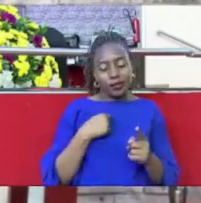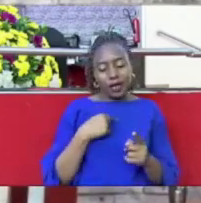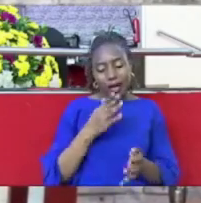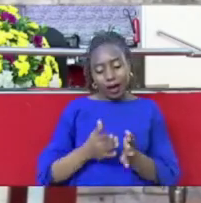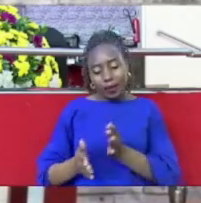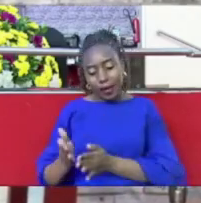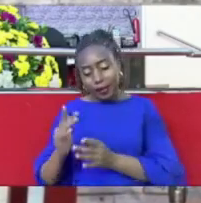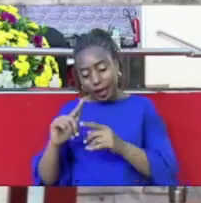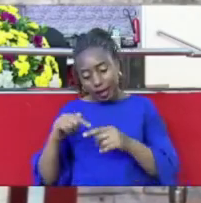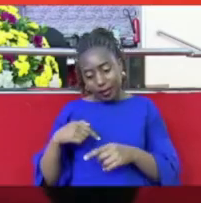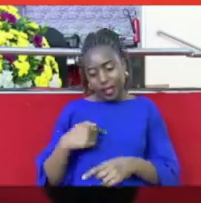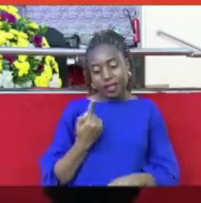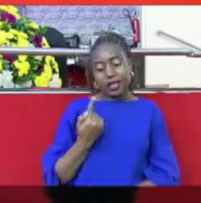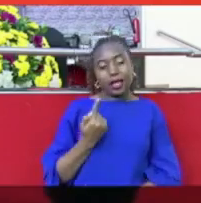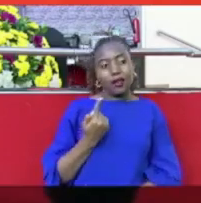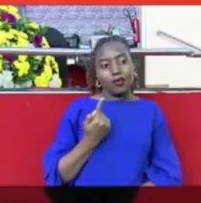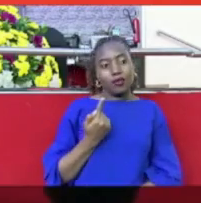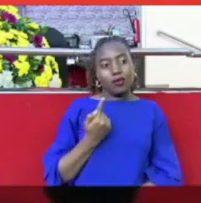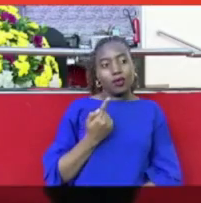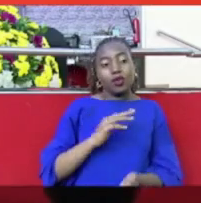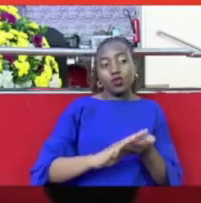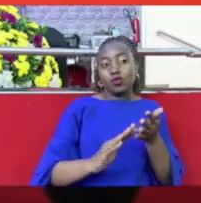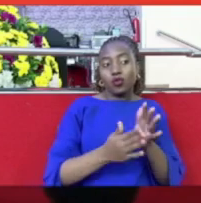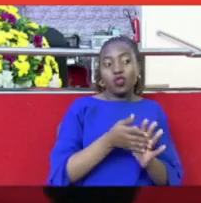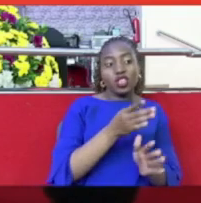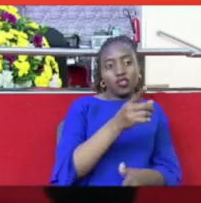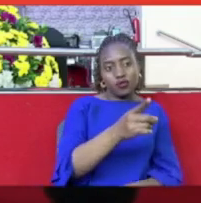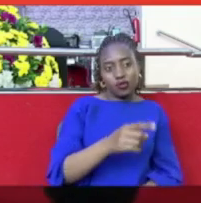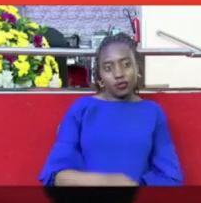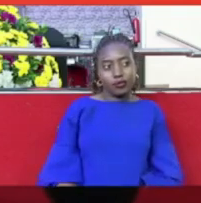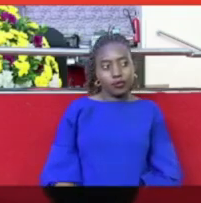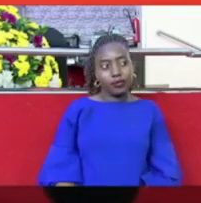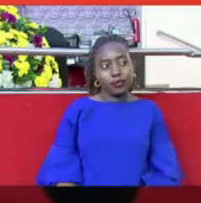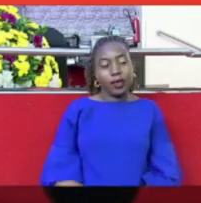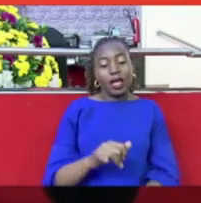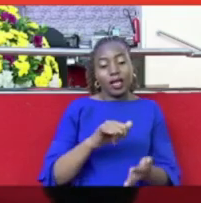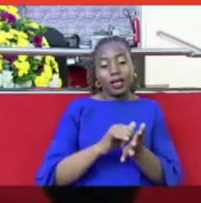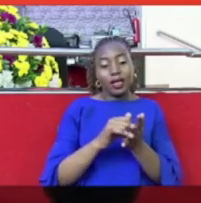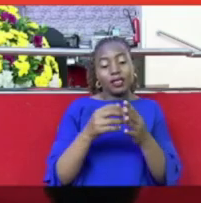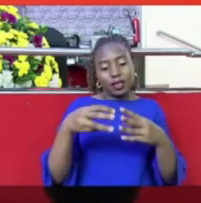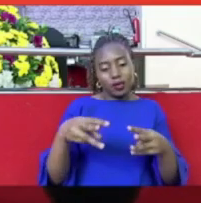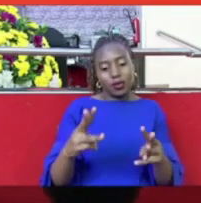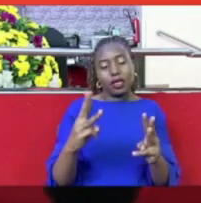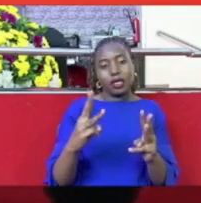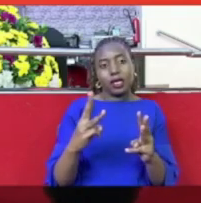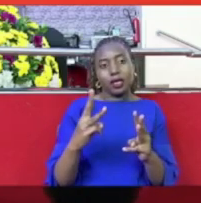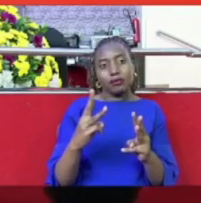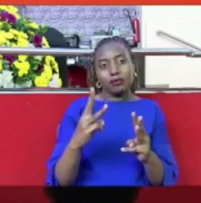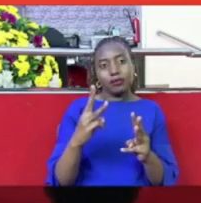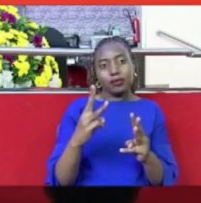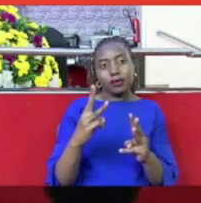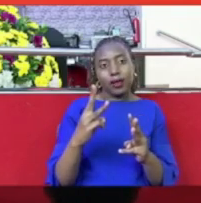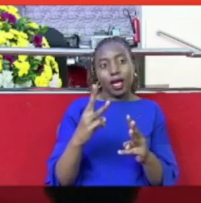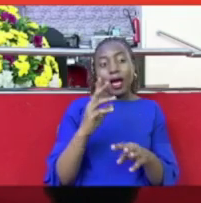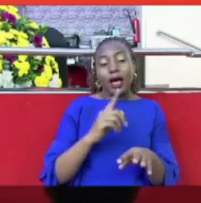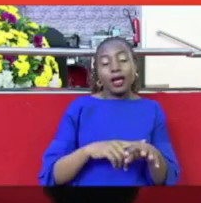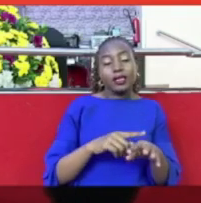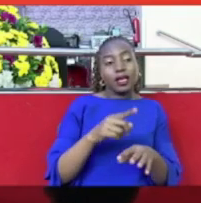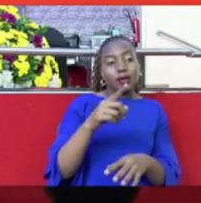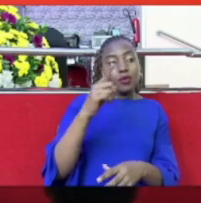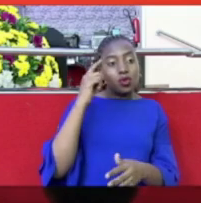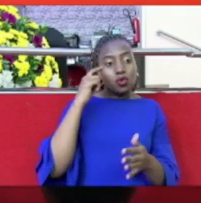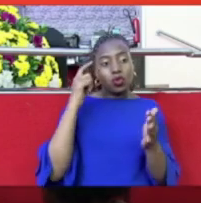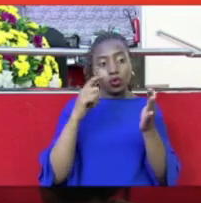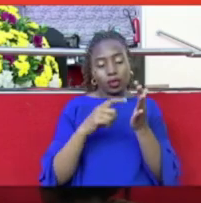in a forgiving mode. Katika hali ya kusamehe. That is the way to go. Hivyo ndivyo njia tunafuata. And the moment you'll discover that letting people